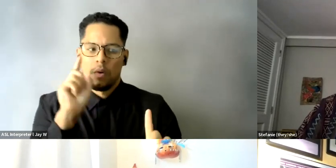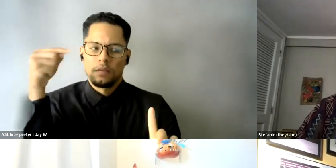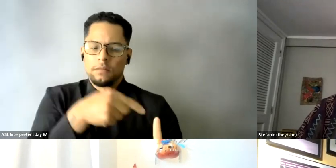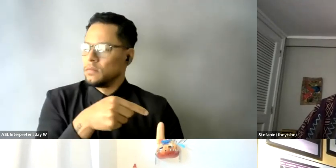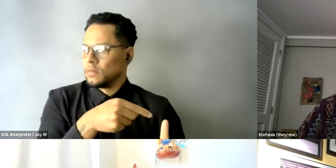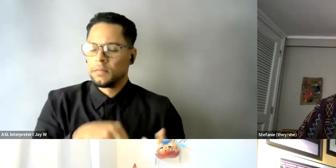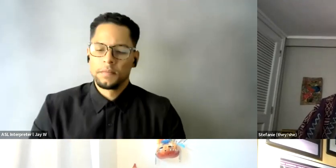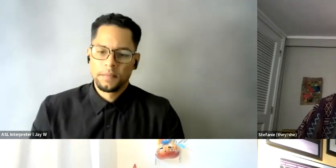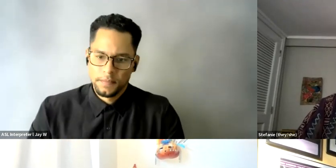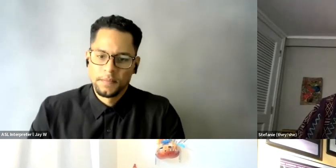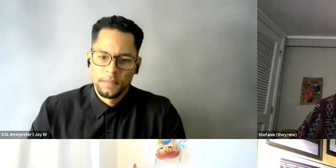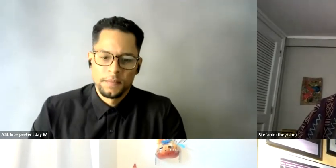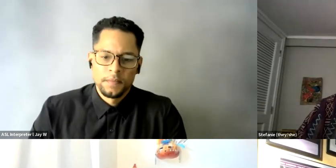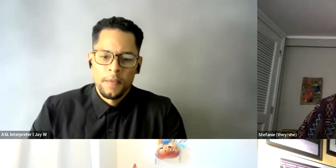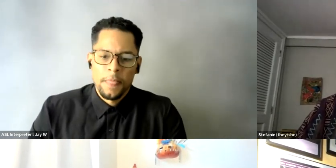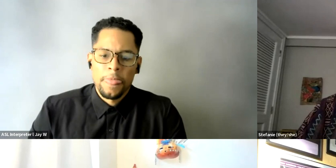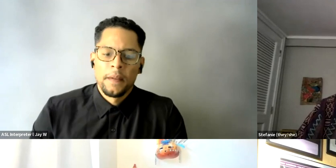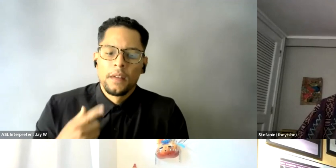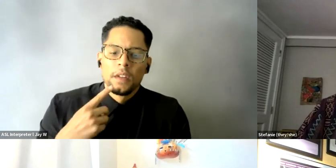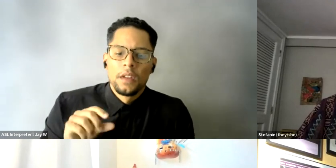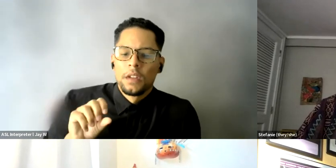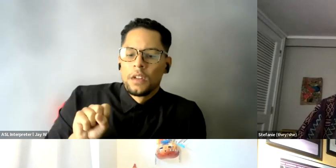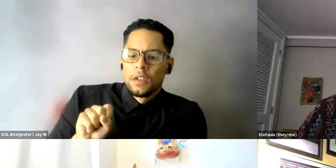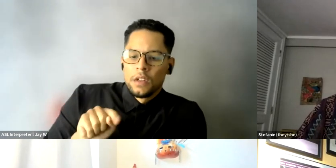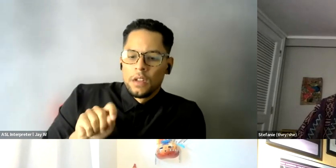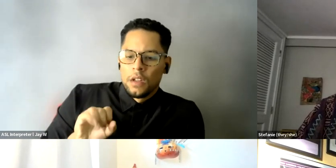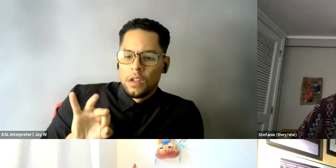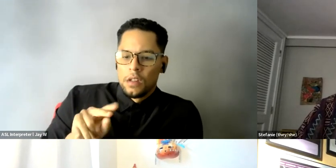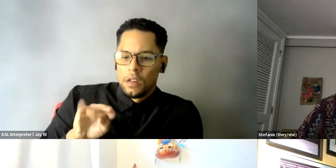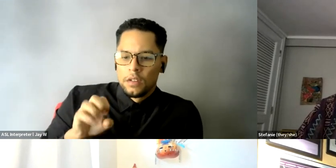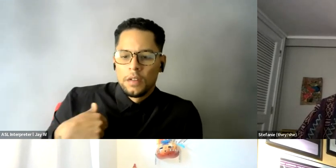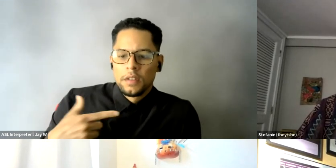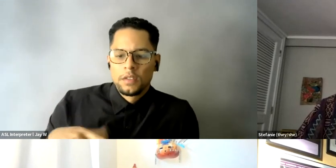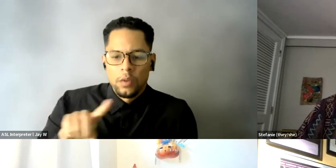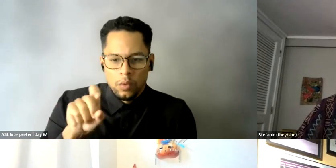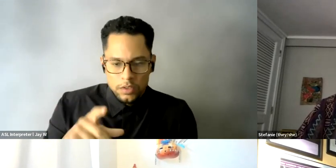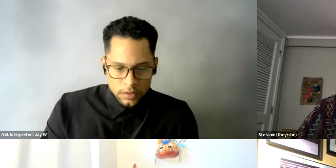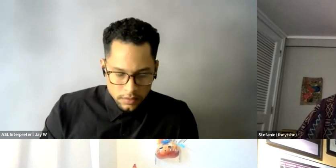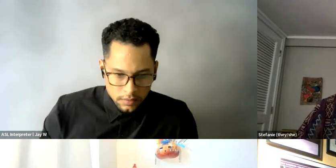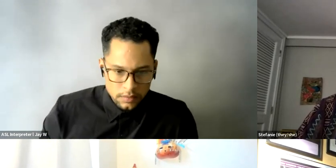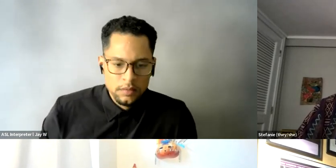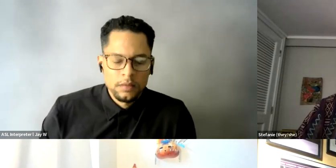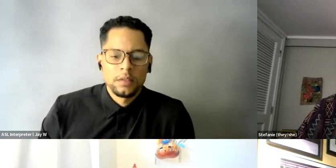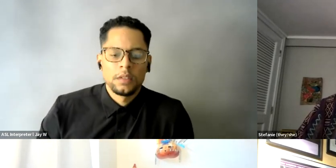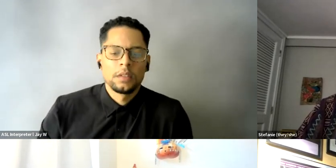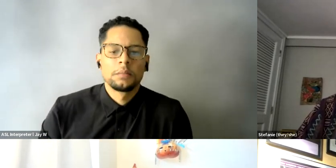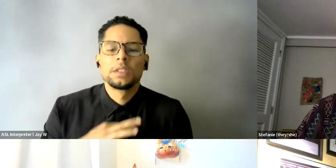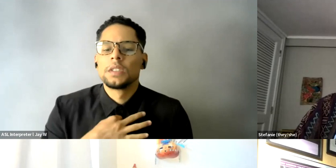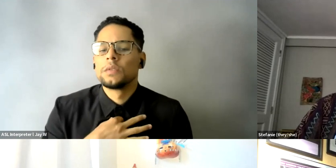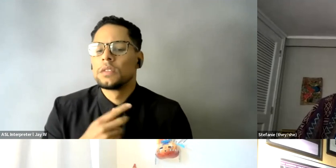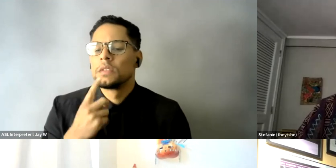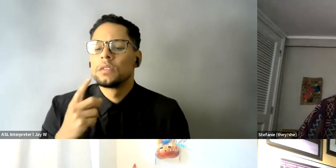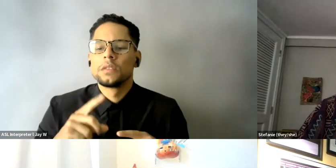And I think with that, Stefanie, there's a question I do want to ask you, you know, which is more like, how has